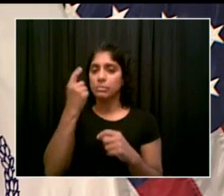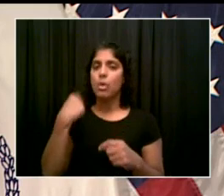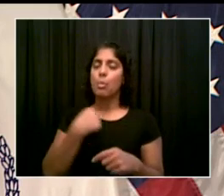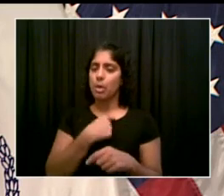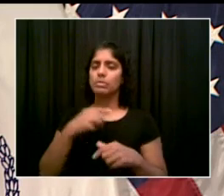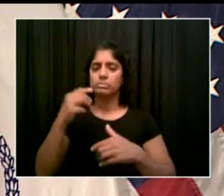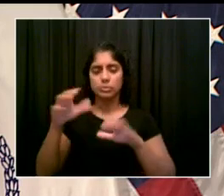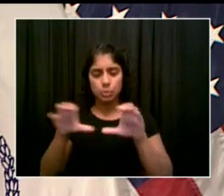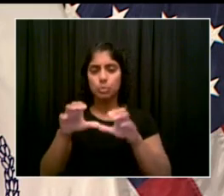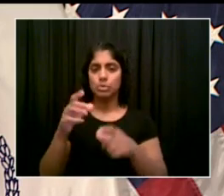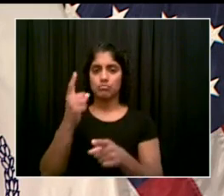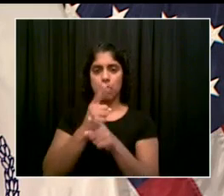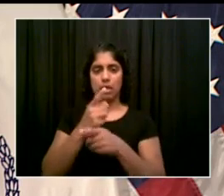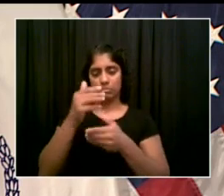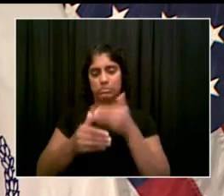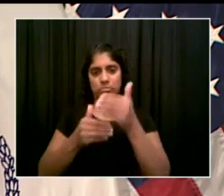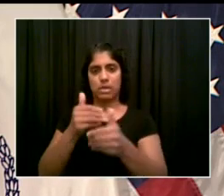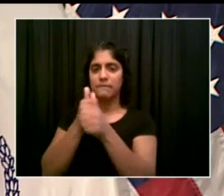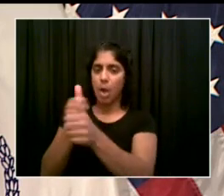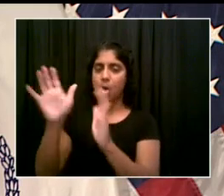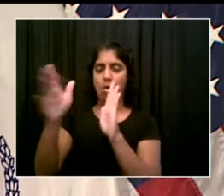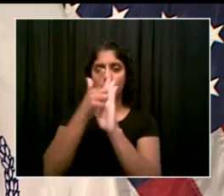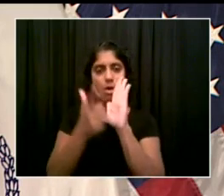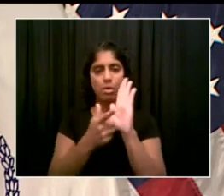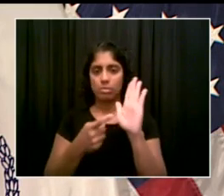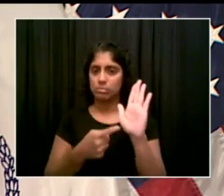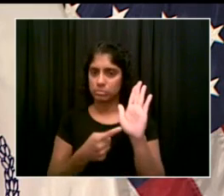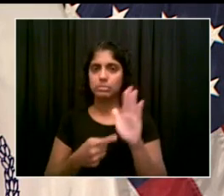James Ford from Pix 11.